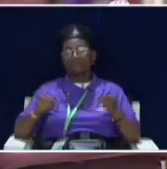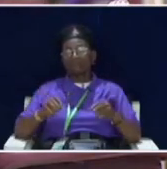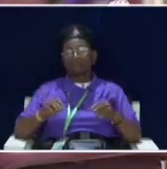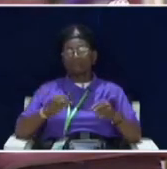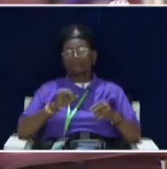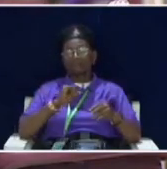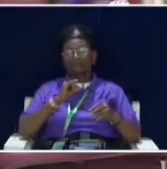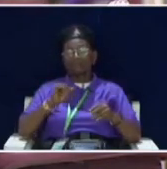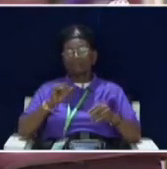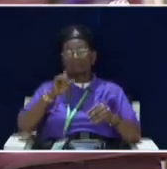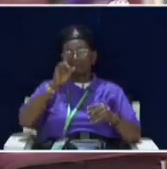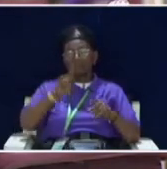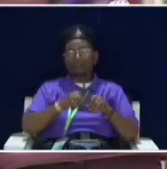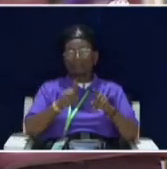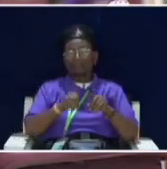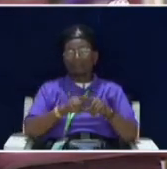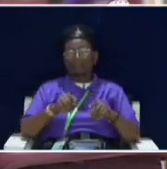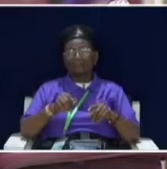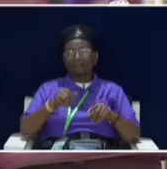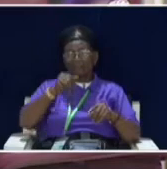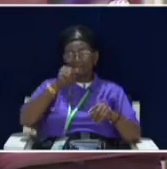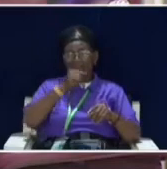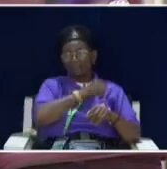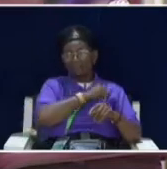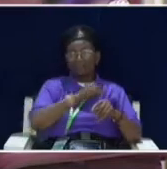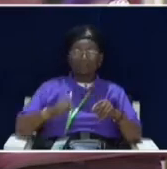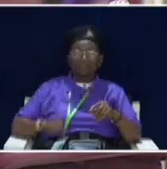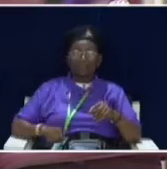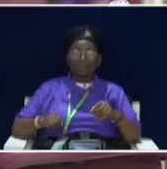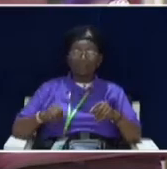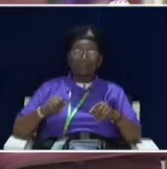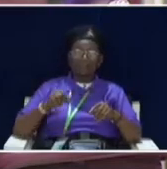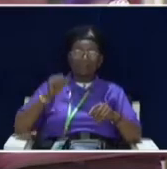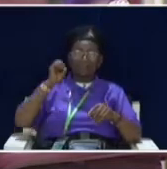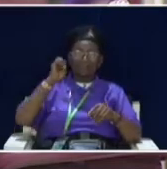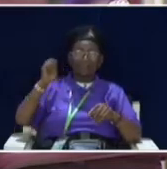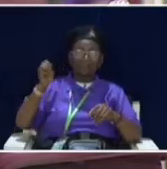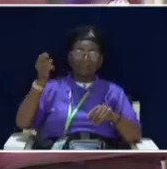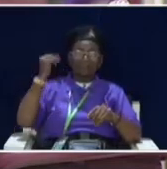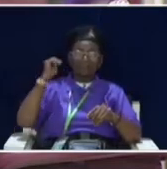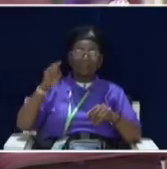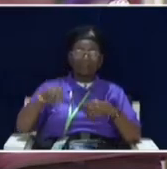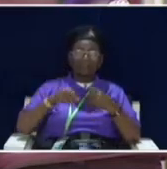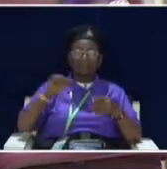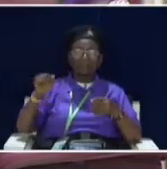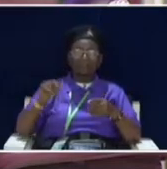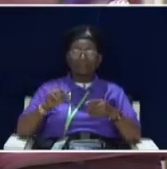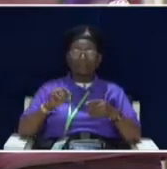was going about his own business in the palace. Solomon